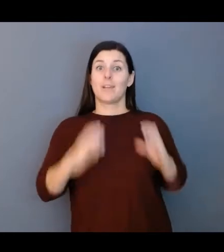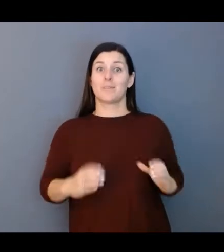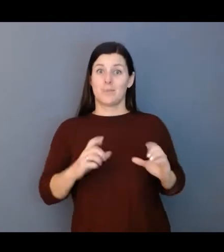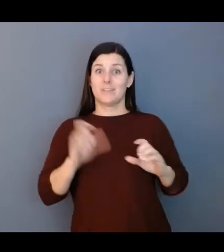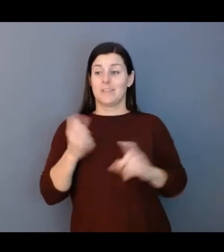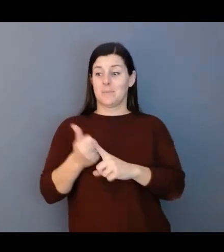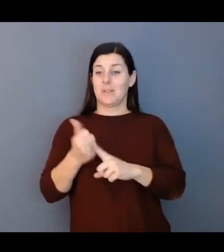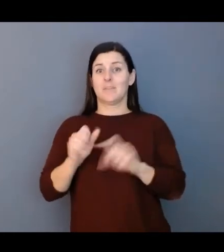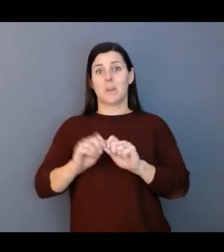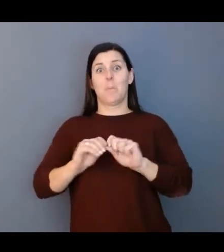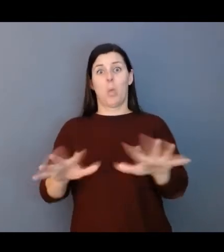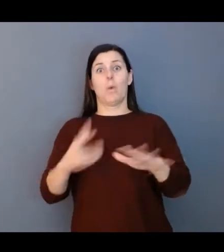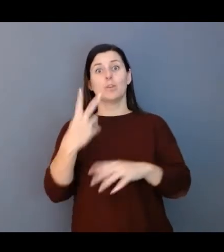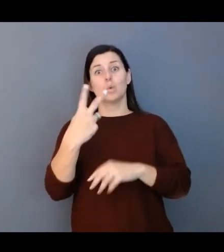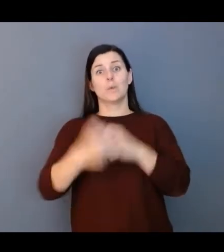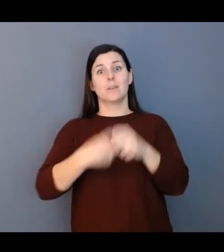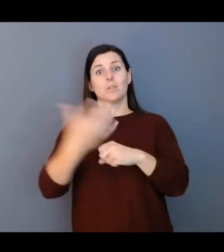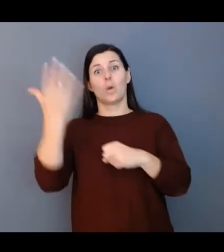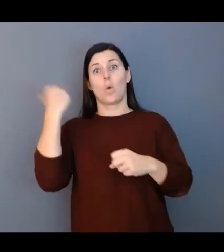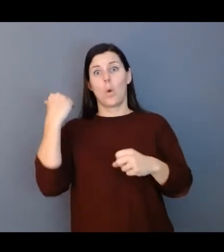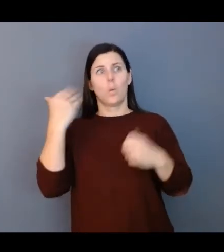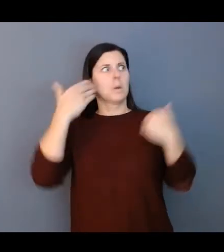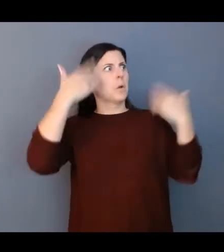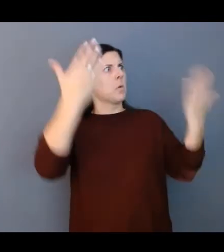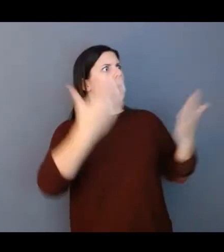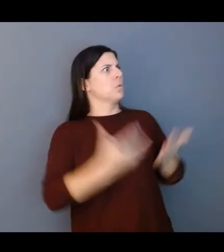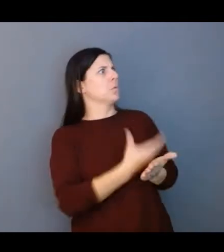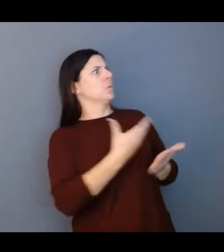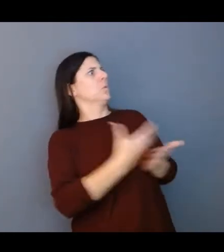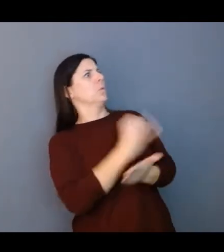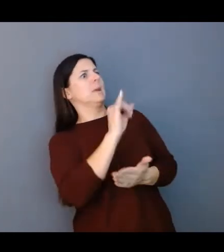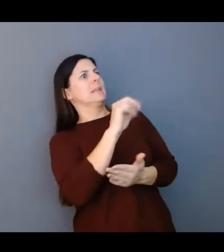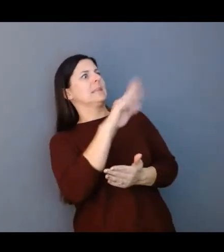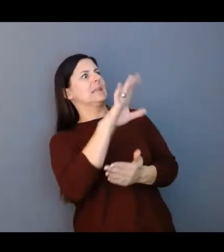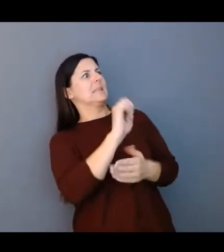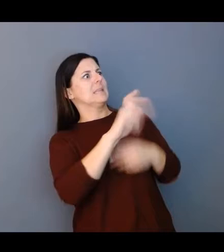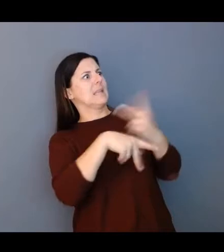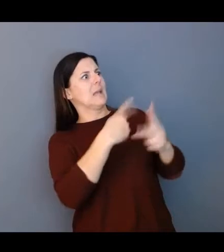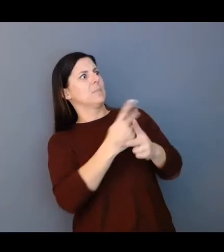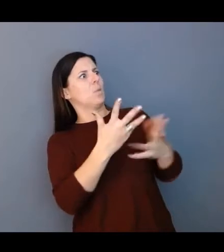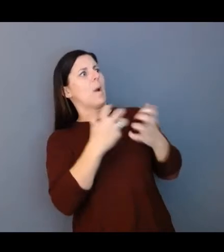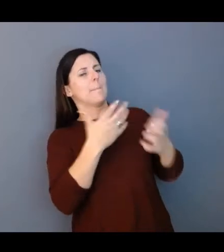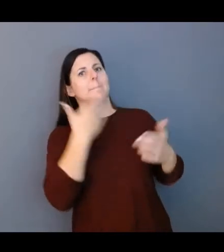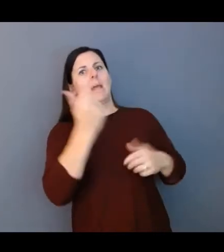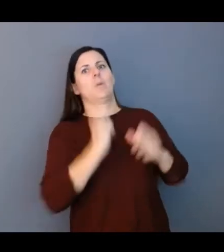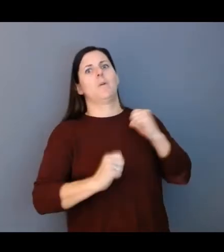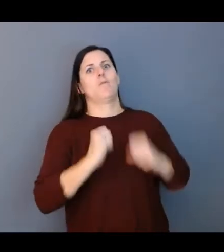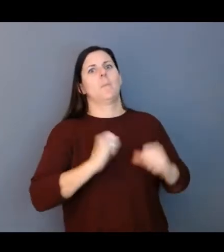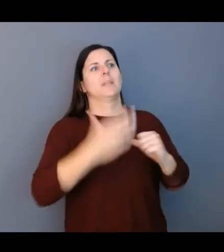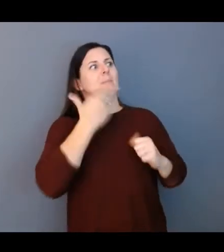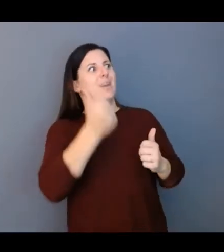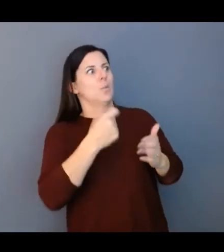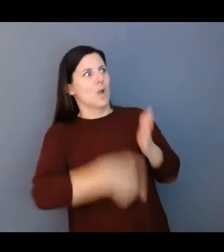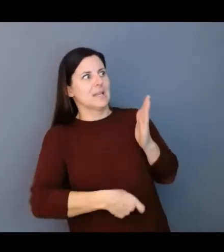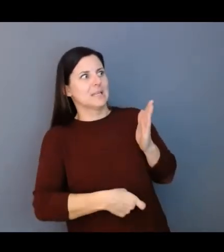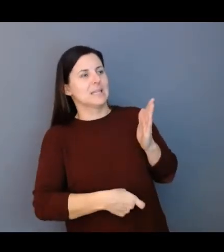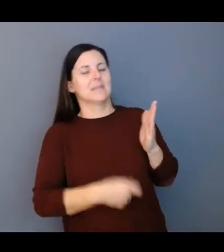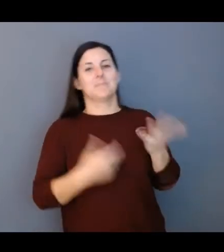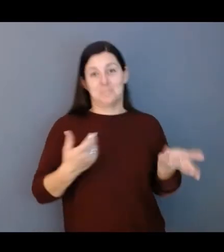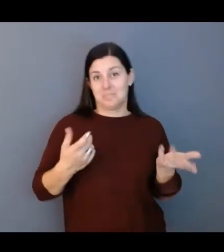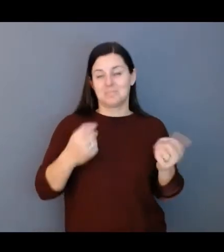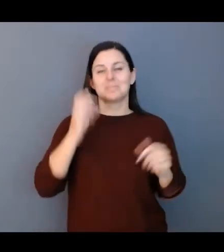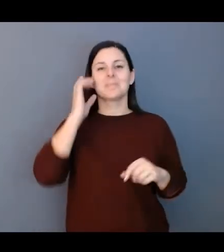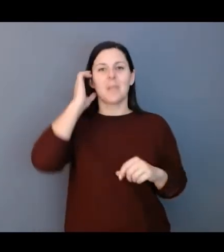an endpoint 2 years ago. We don't know what new instance types are out. We want to see if we can get better performance, better